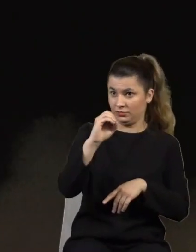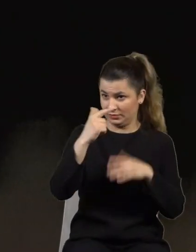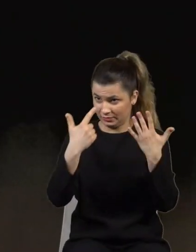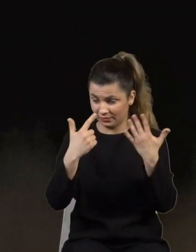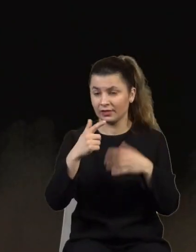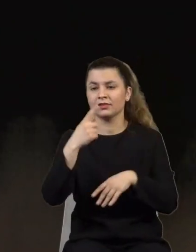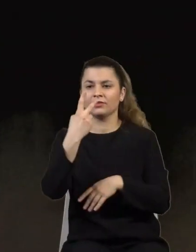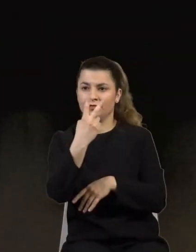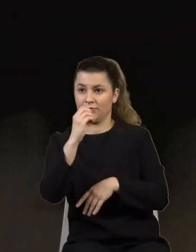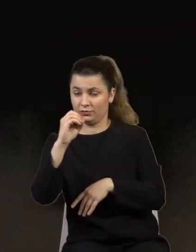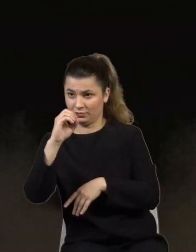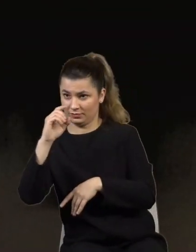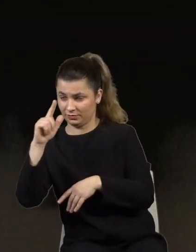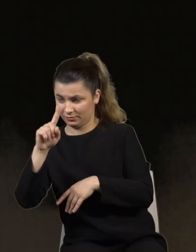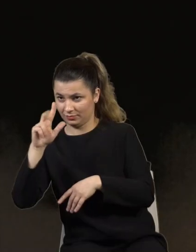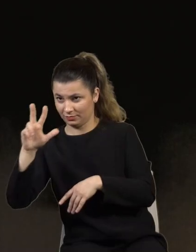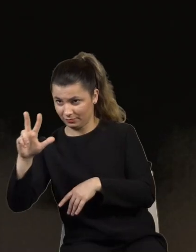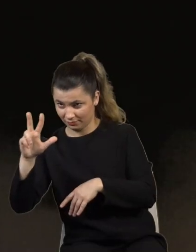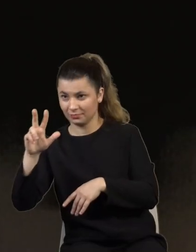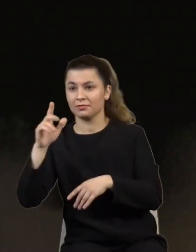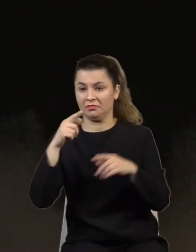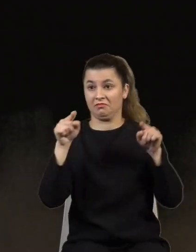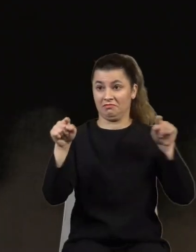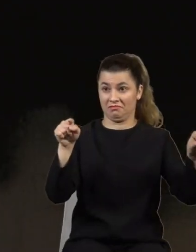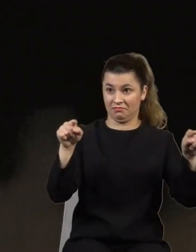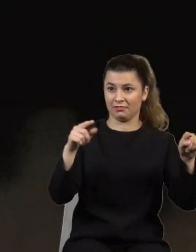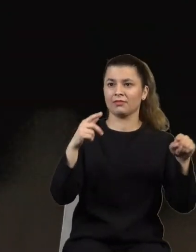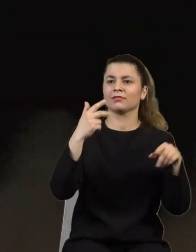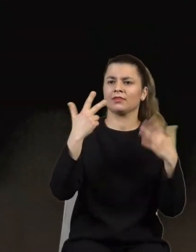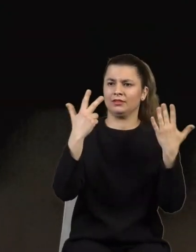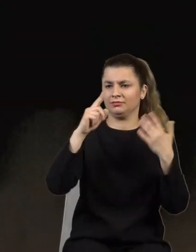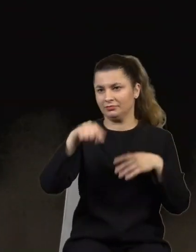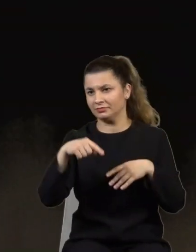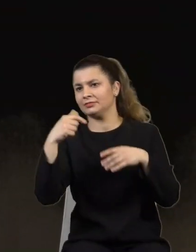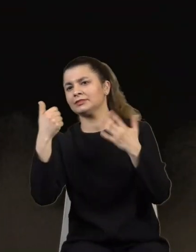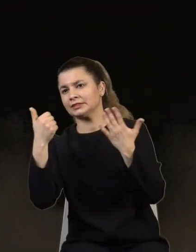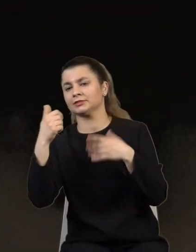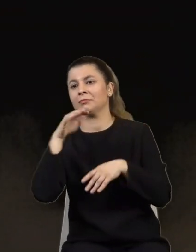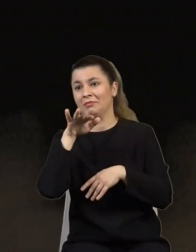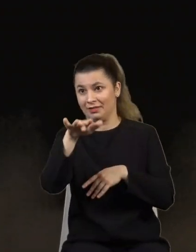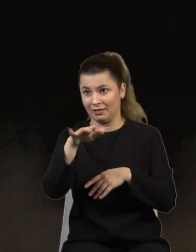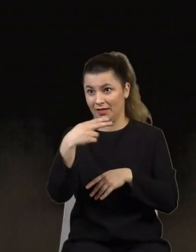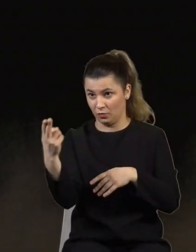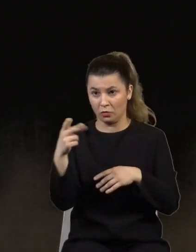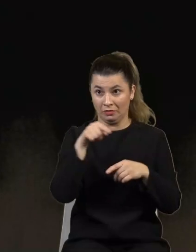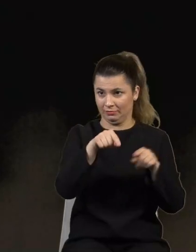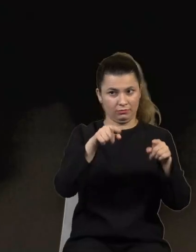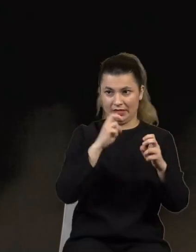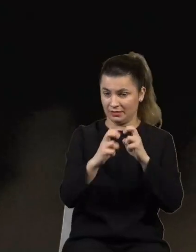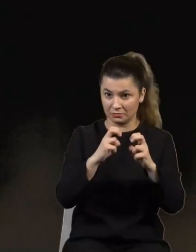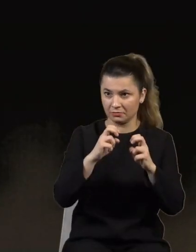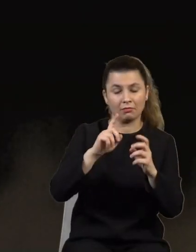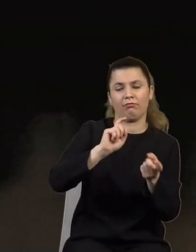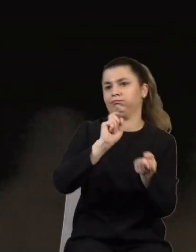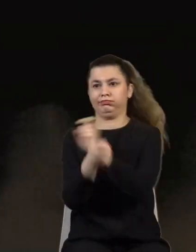8.6 billion euros from the cohesion policy for transport, and we moved to receiving less than